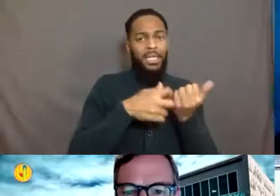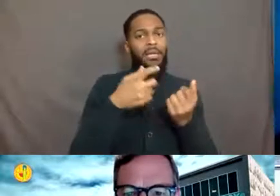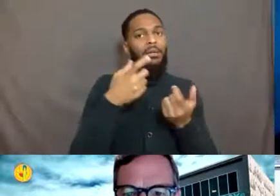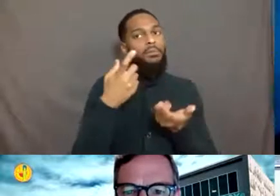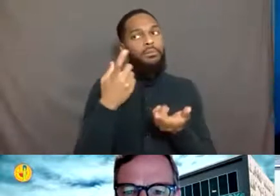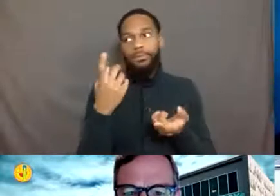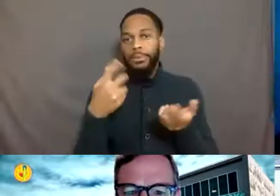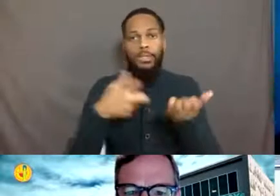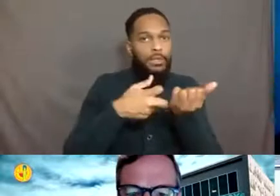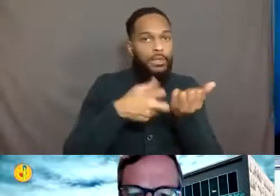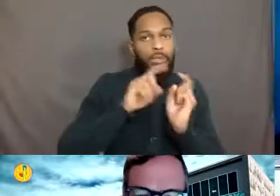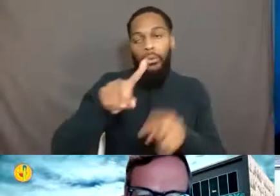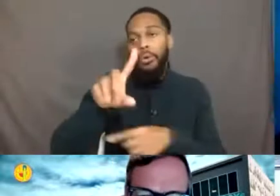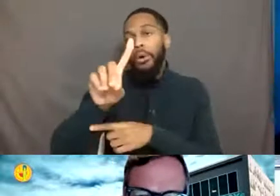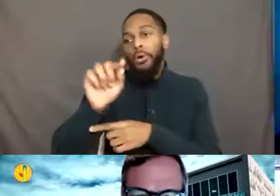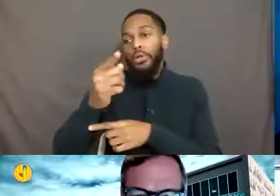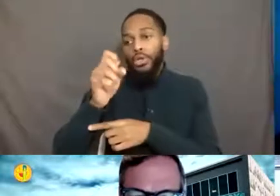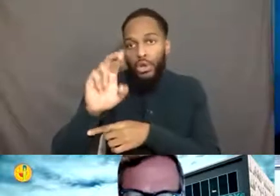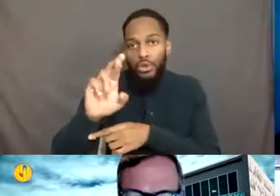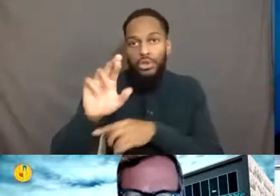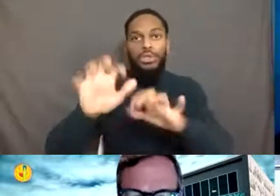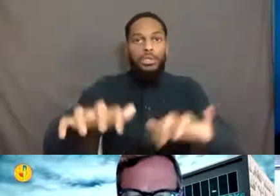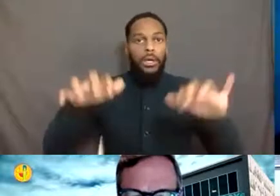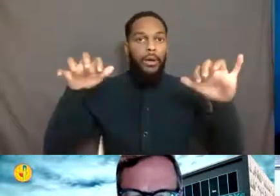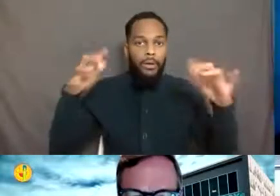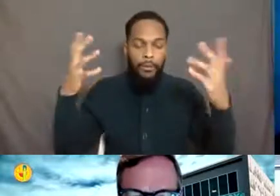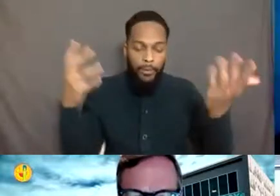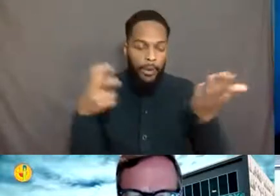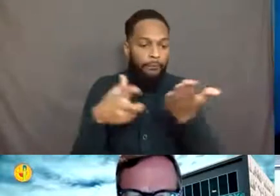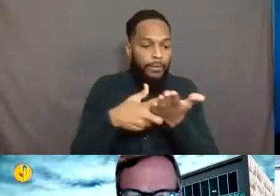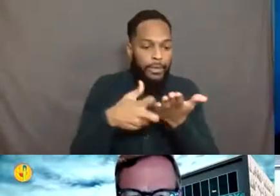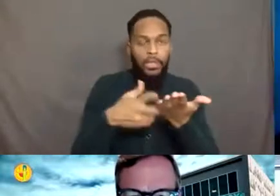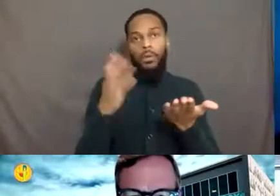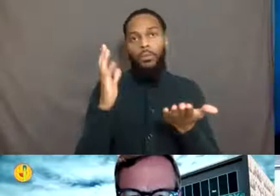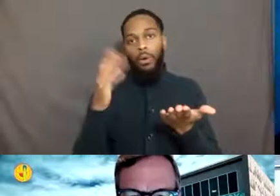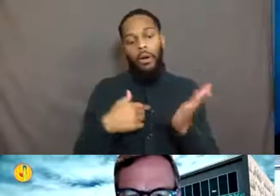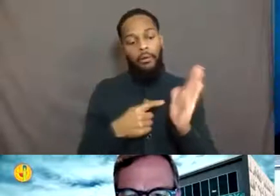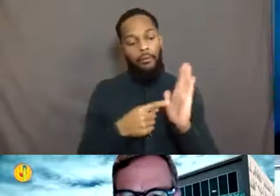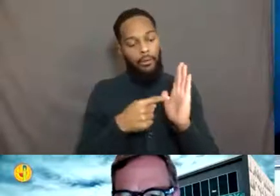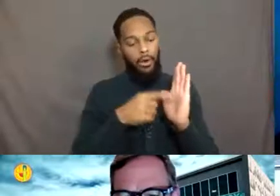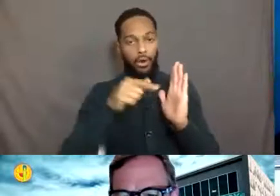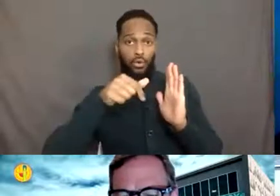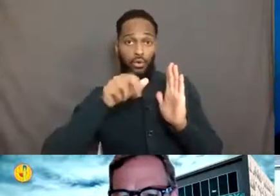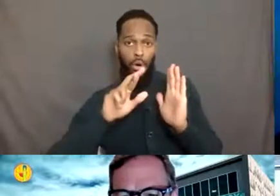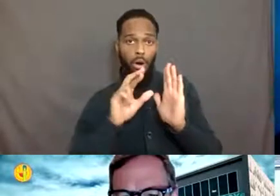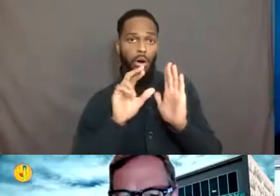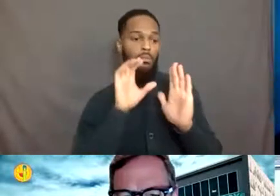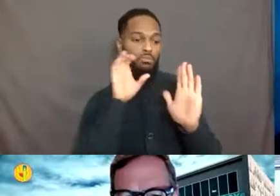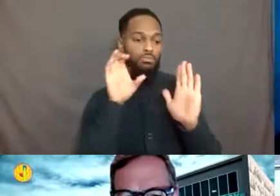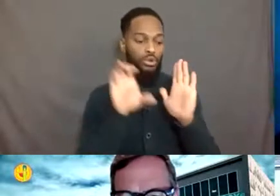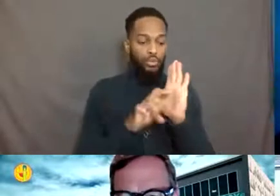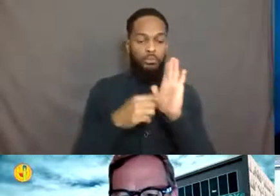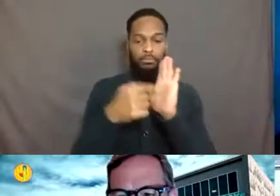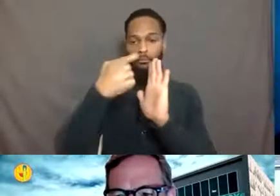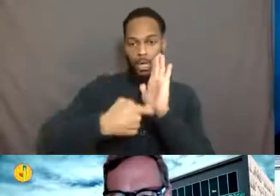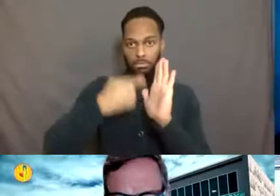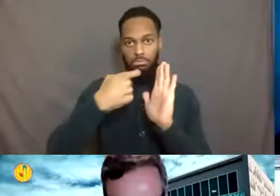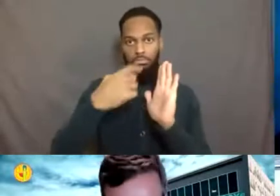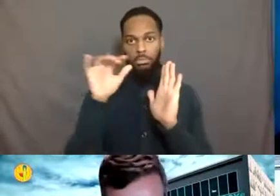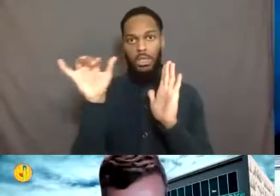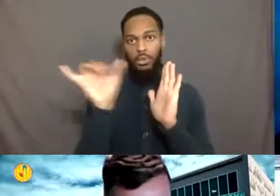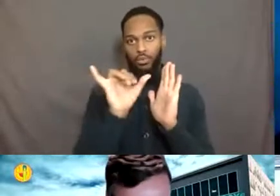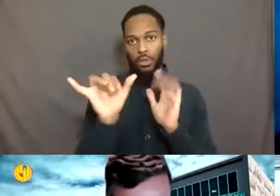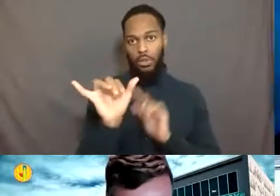have a printed QR code to take with you. So we'll be able to accommodate any type of family situation,